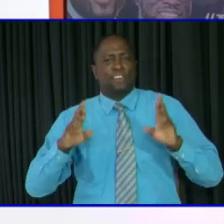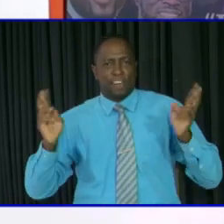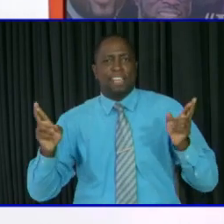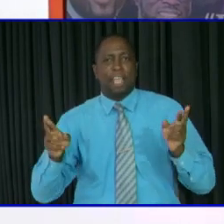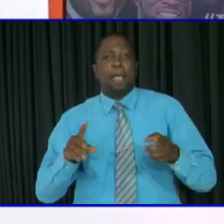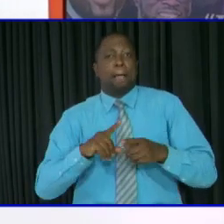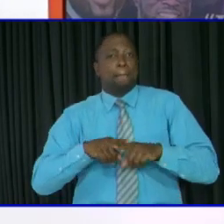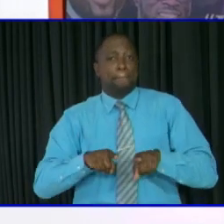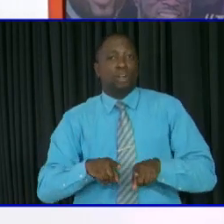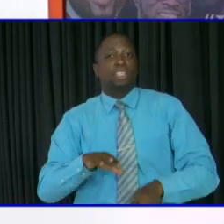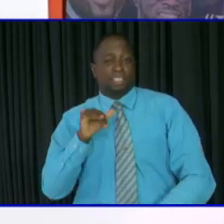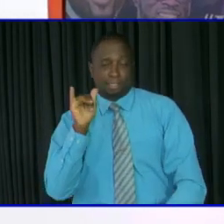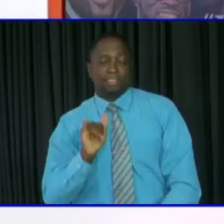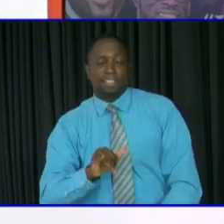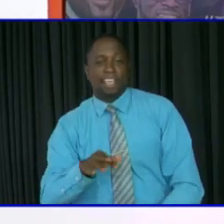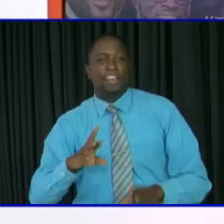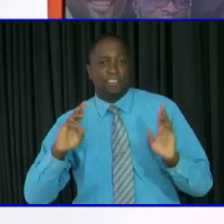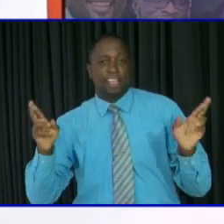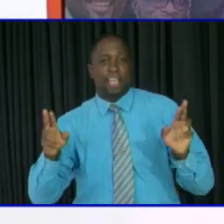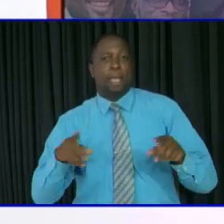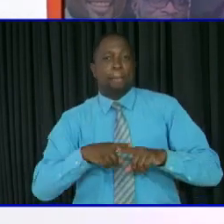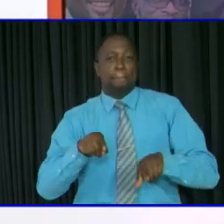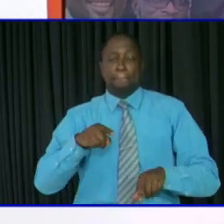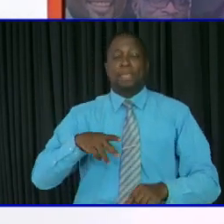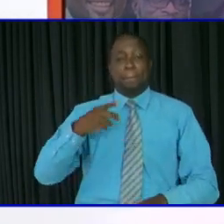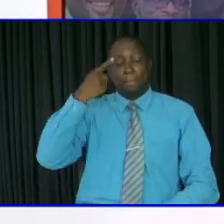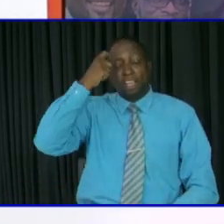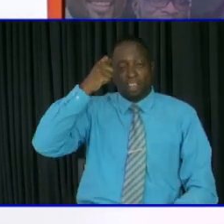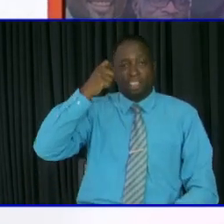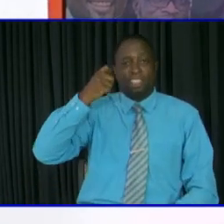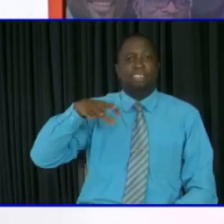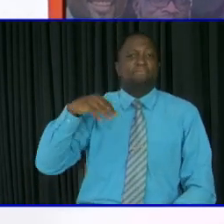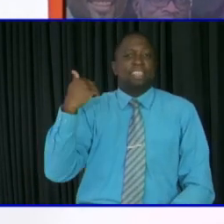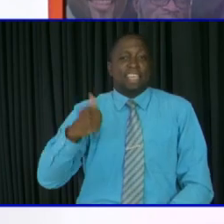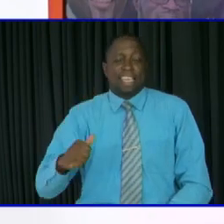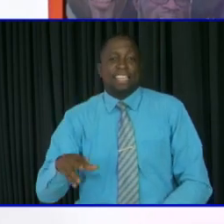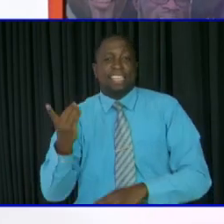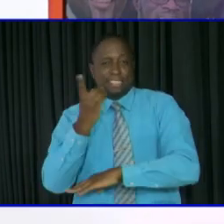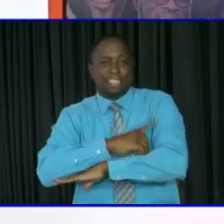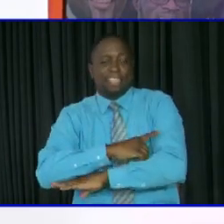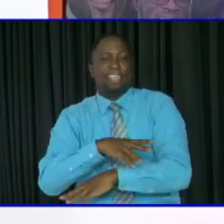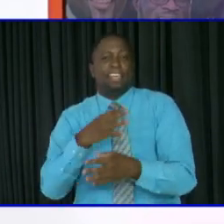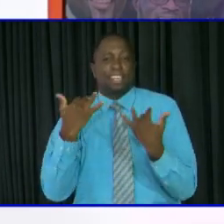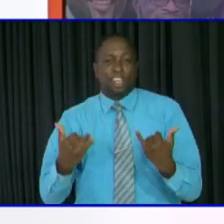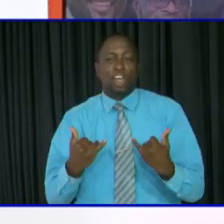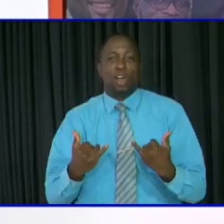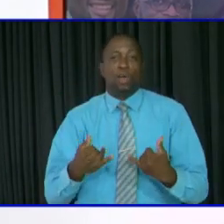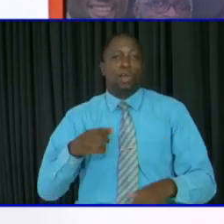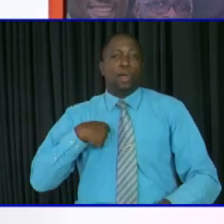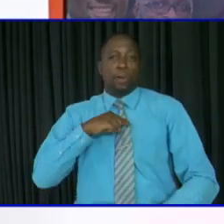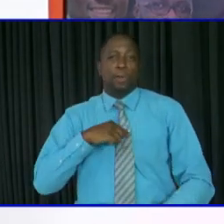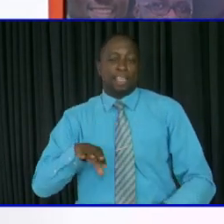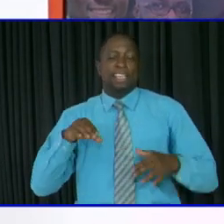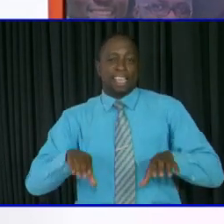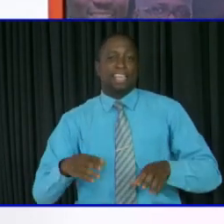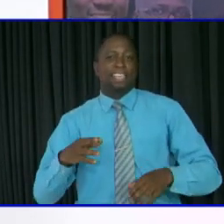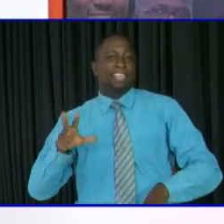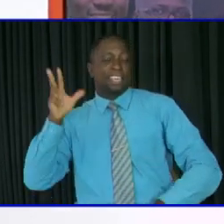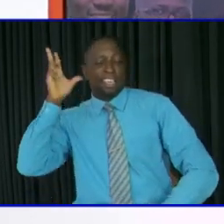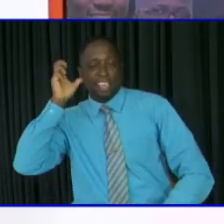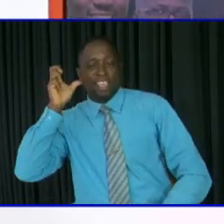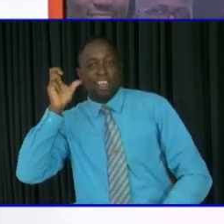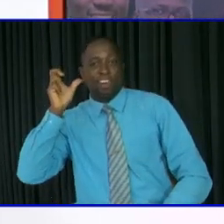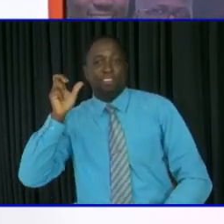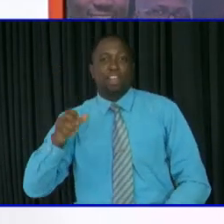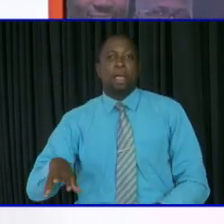because anytime, any day now, we can hear the loud cry, behold, the bridegroom cometh,